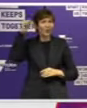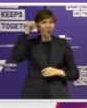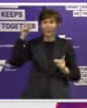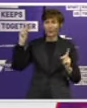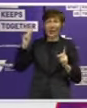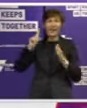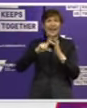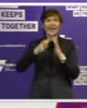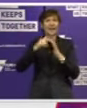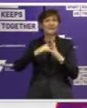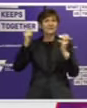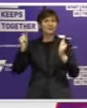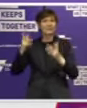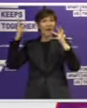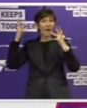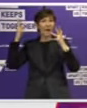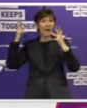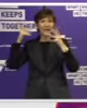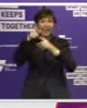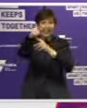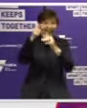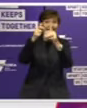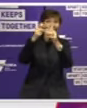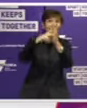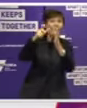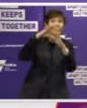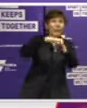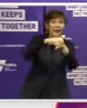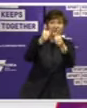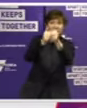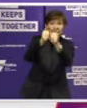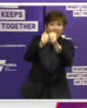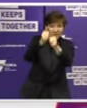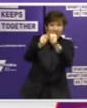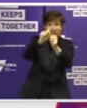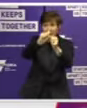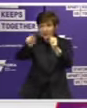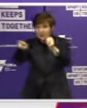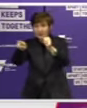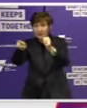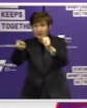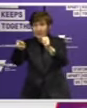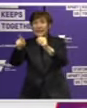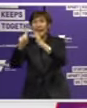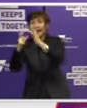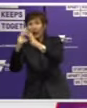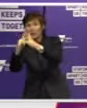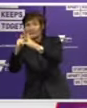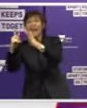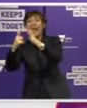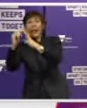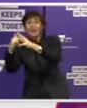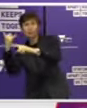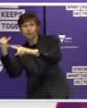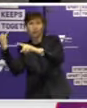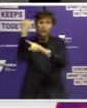at 1:17 after a 1:16 incoming text to Eccles. Yes. Mr. Eccles calls back Mr. Ashton and says